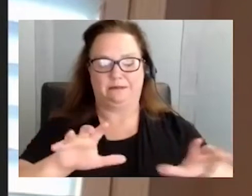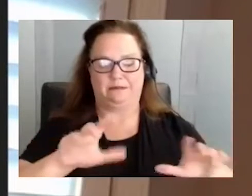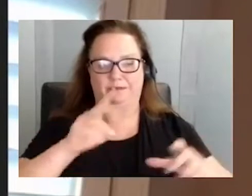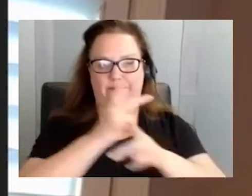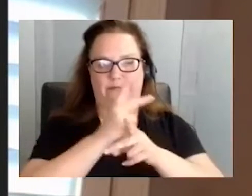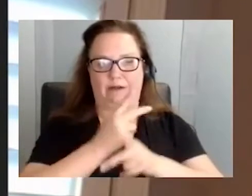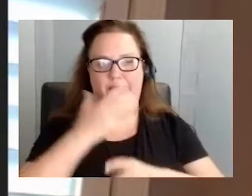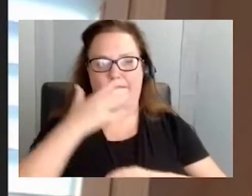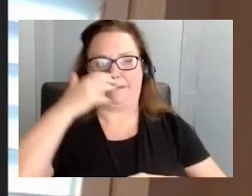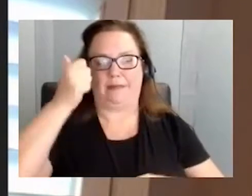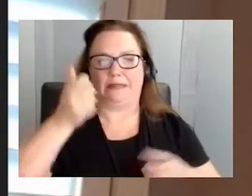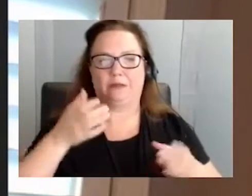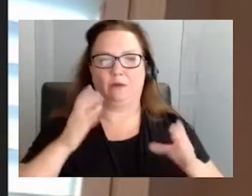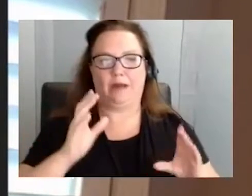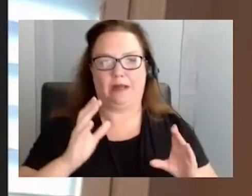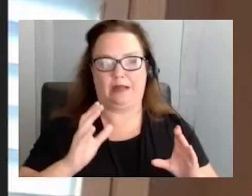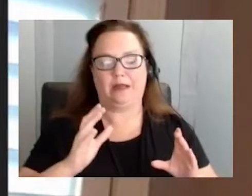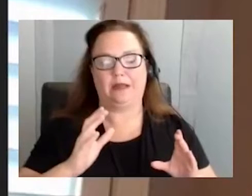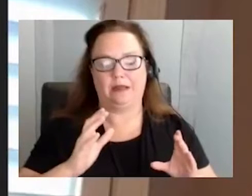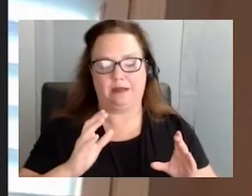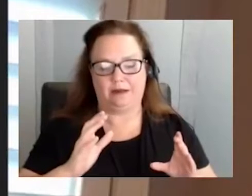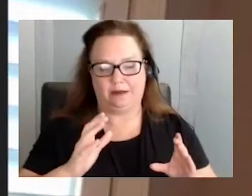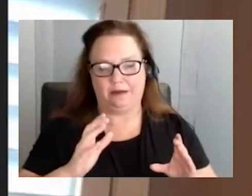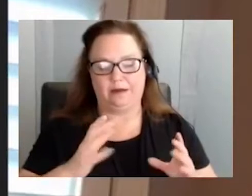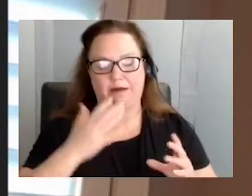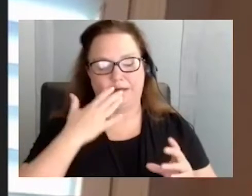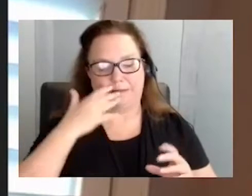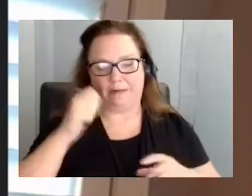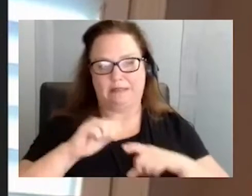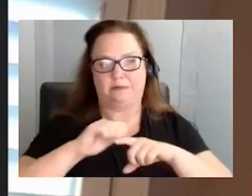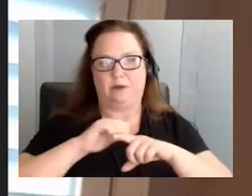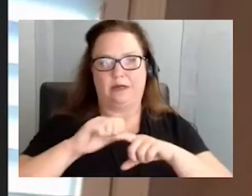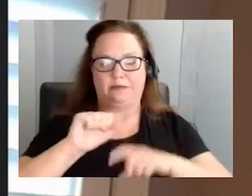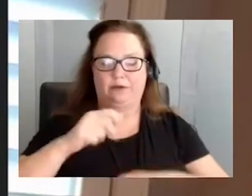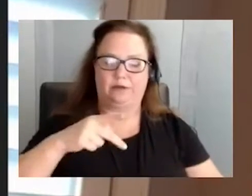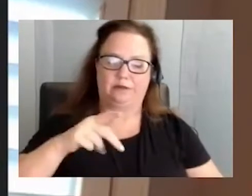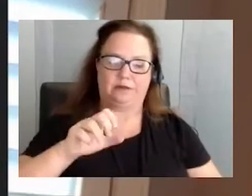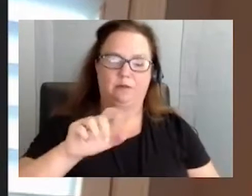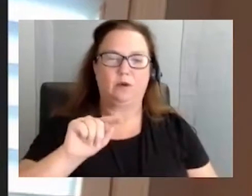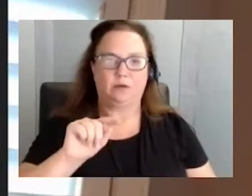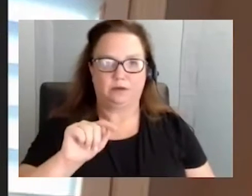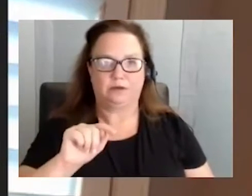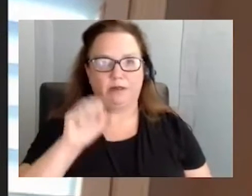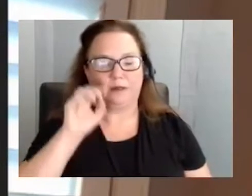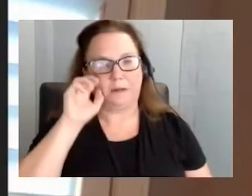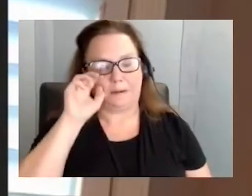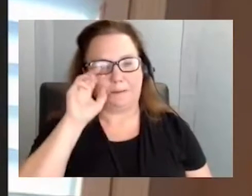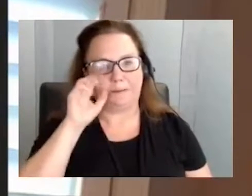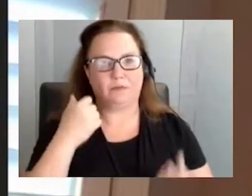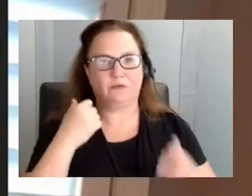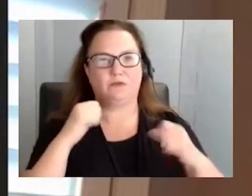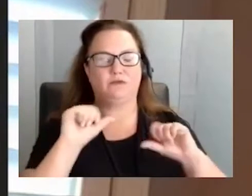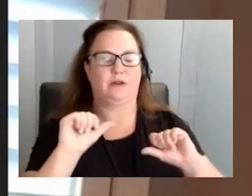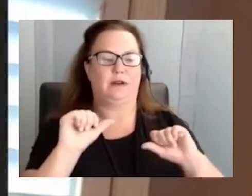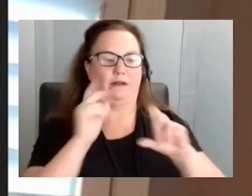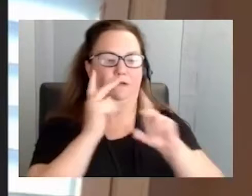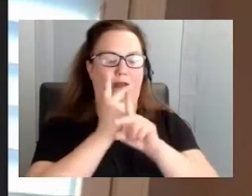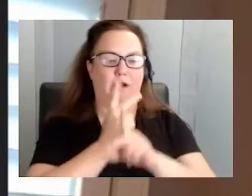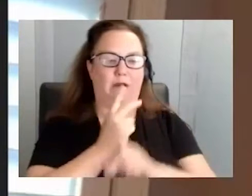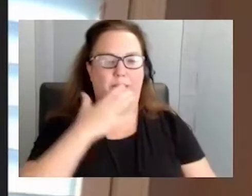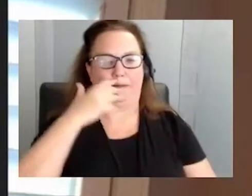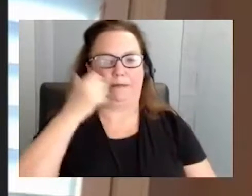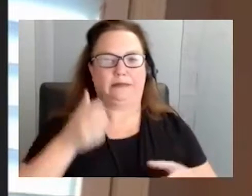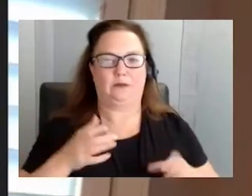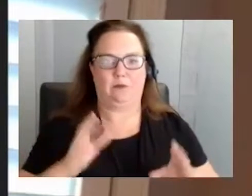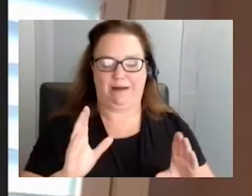that getting vaccinated is not only good practice, but it's going to be good for the sport. So we're trying to work on exactly what the best route will